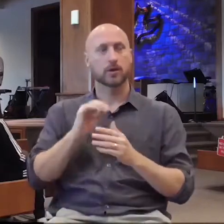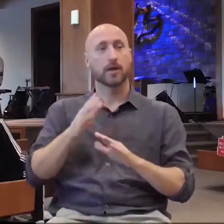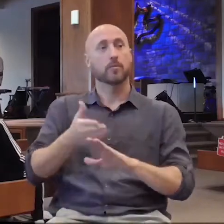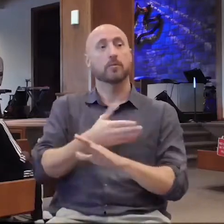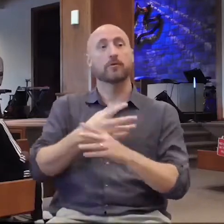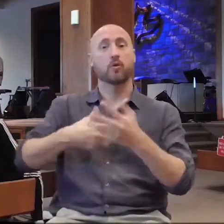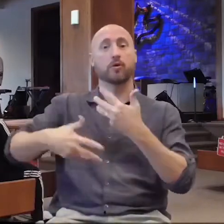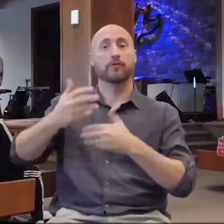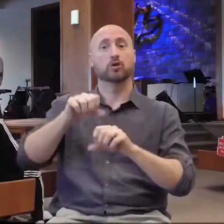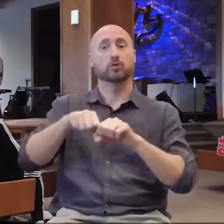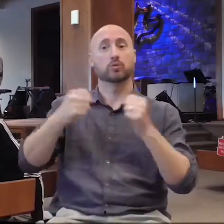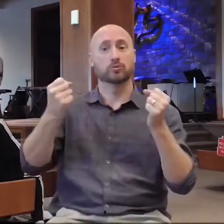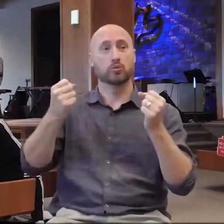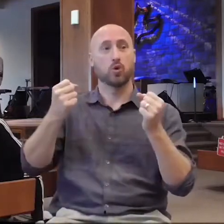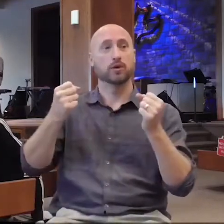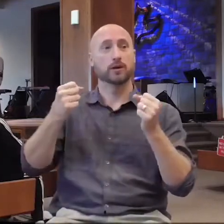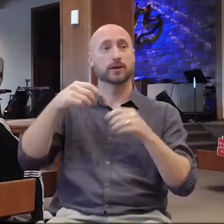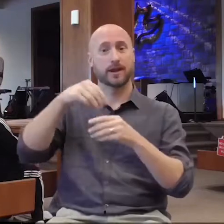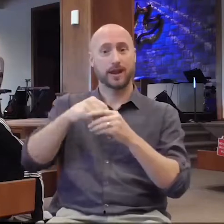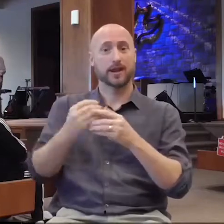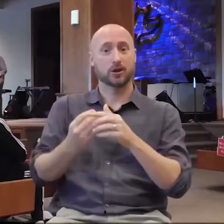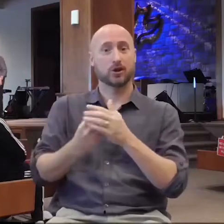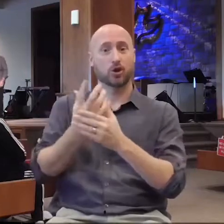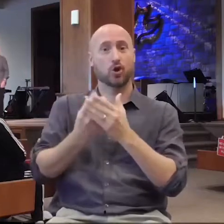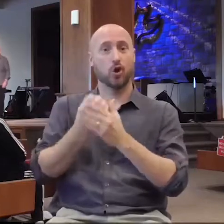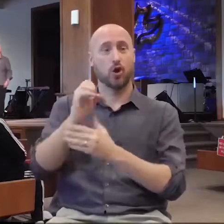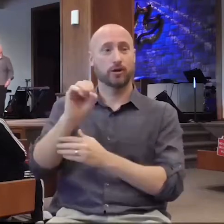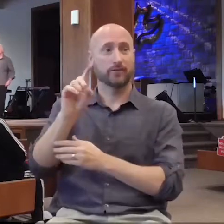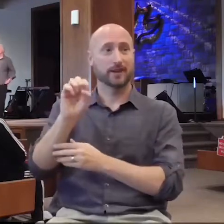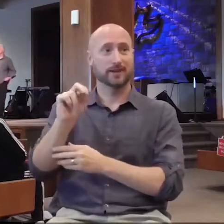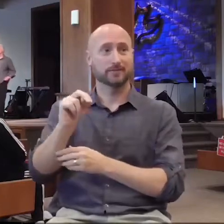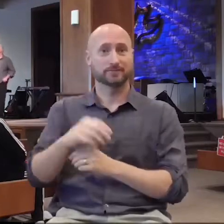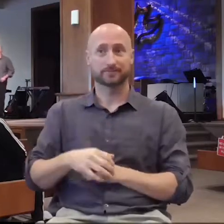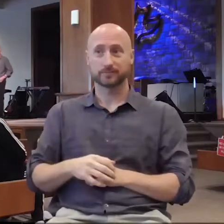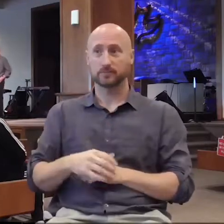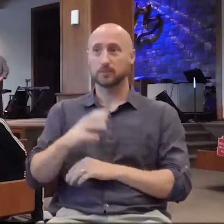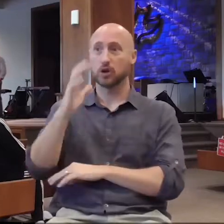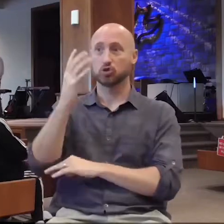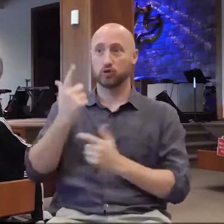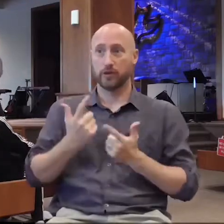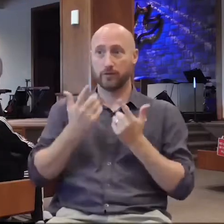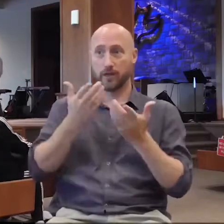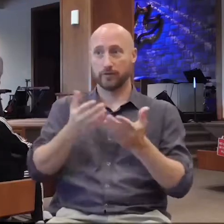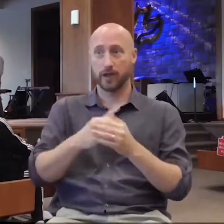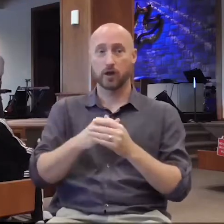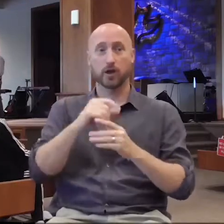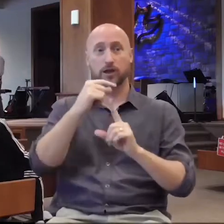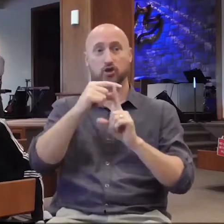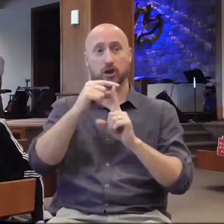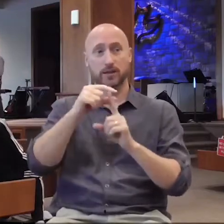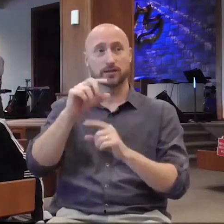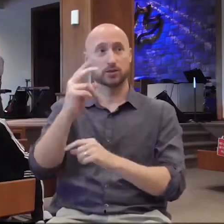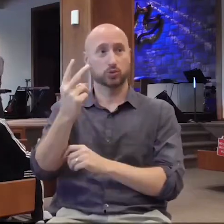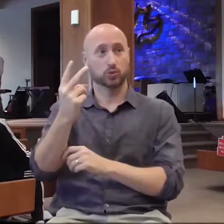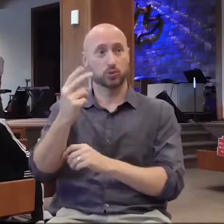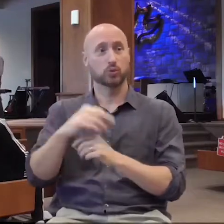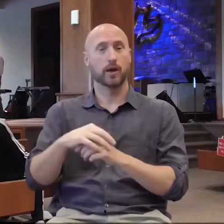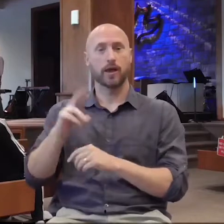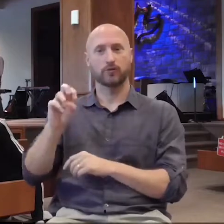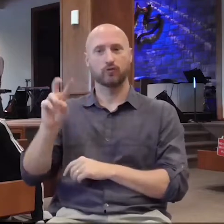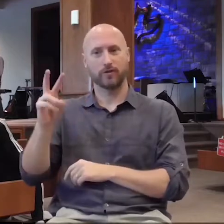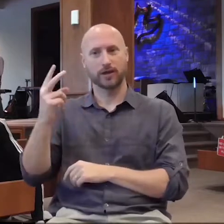broken. That's before Adam sinned. The tree of life shows up in Genesis 2, and it shows up in Revelation